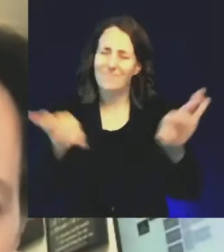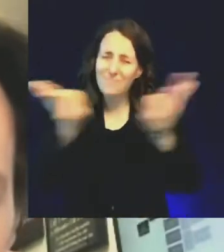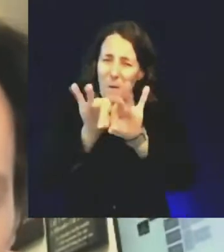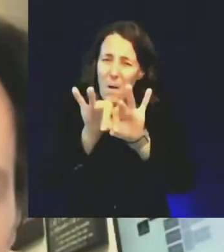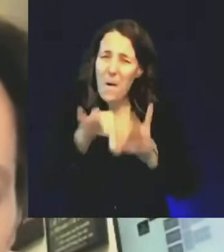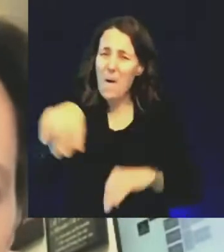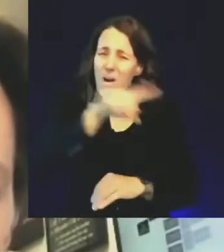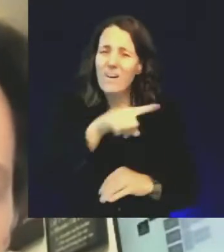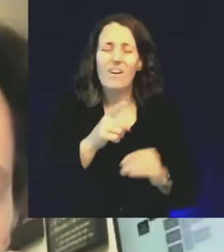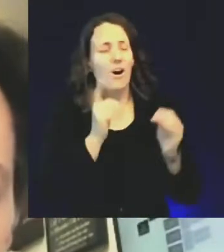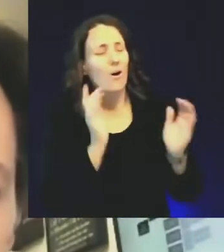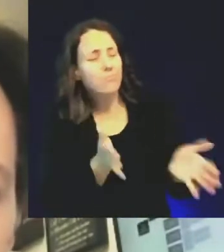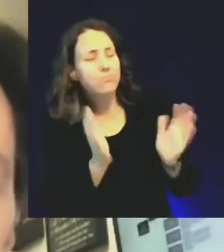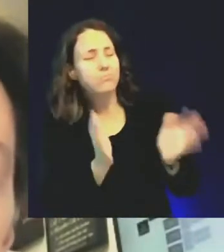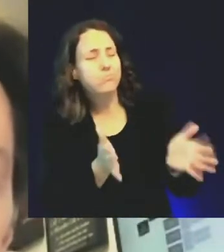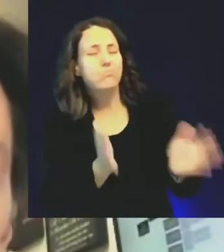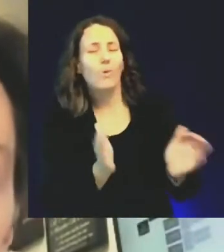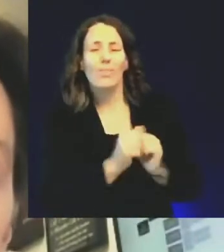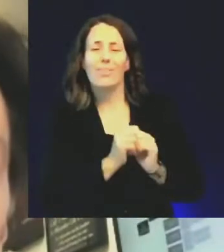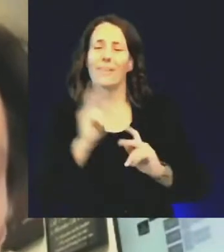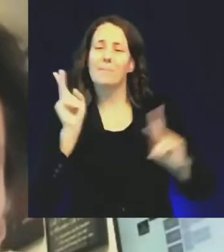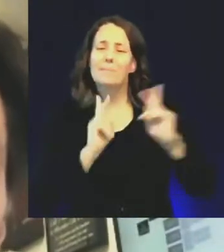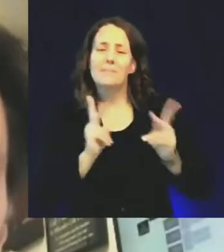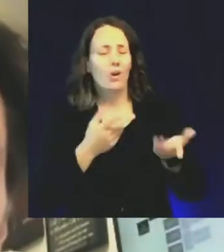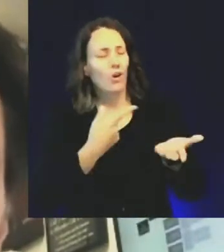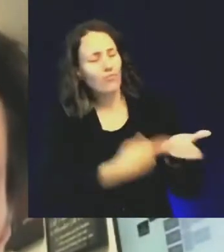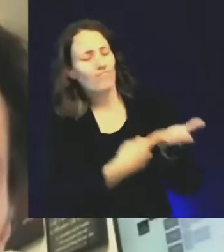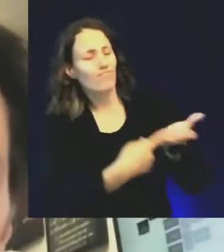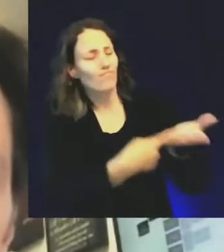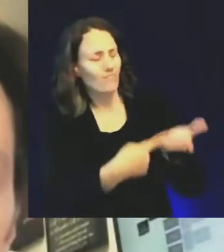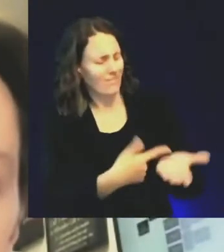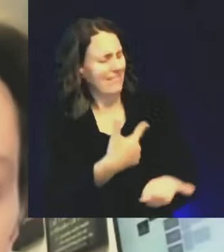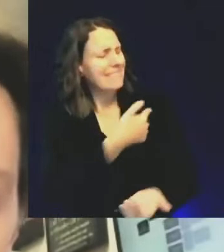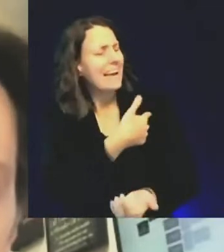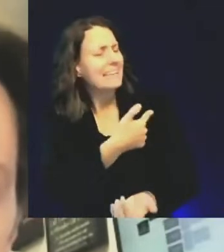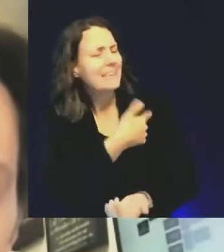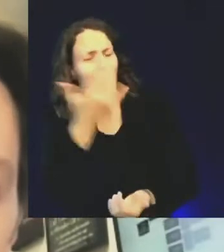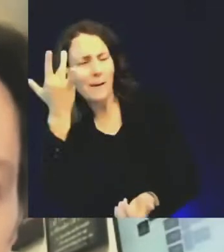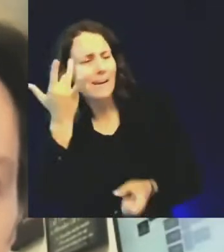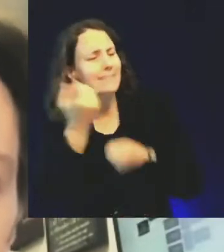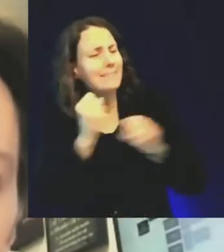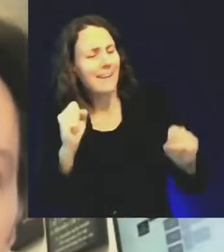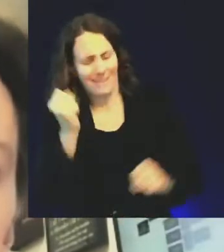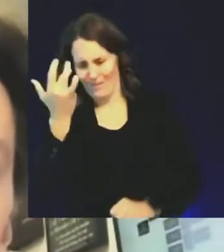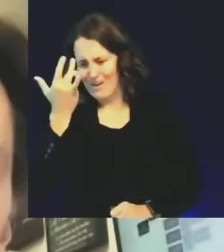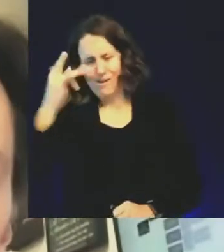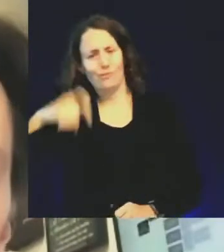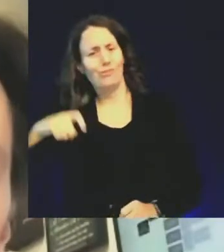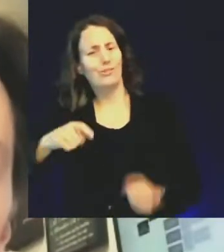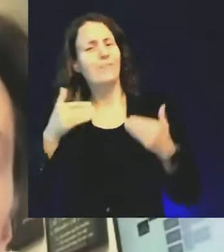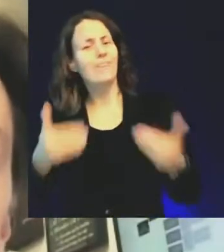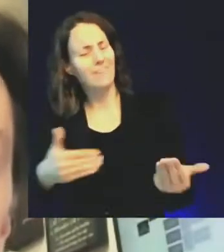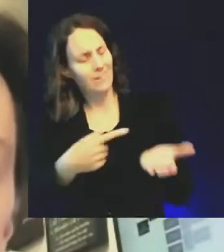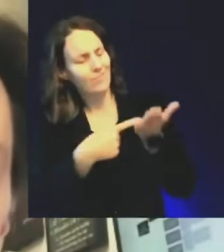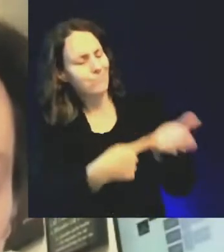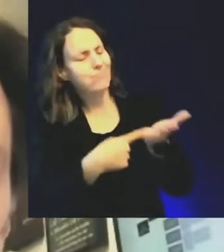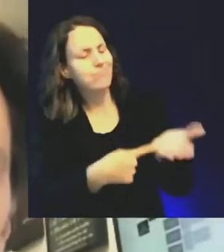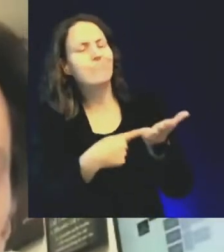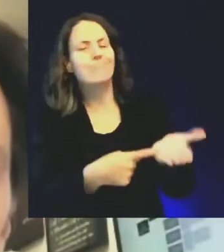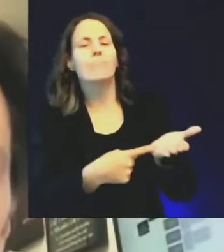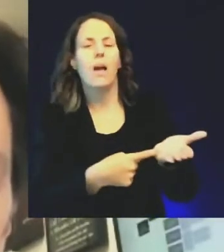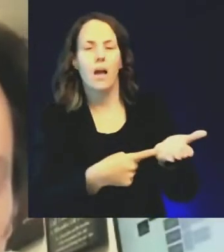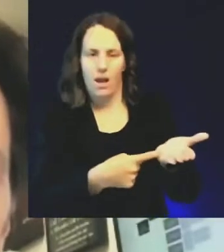that influence them are, do people who are important to me think I should do this, and do people who are like